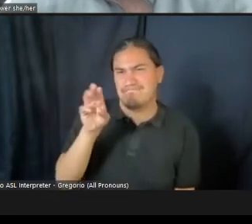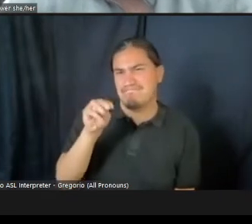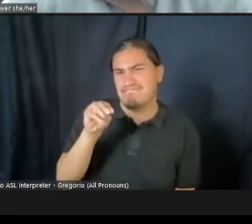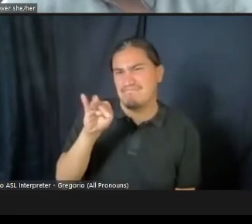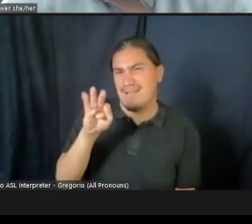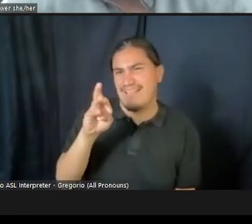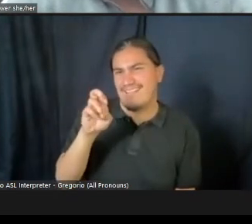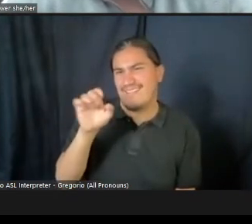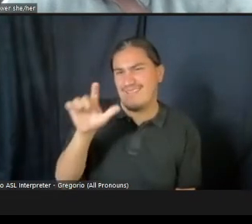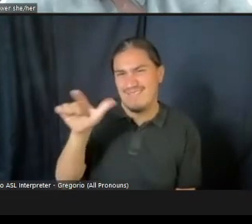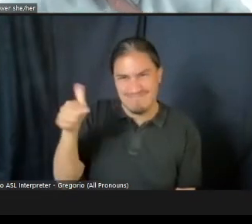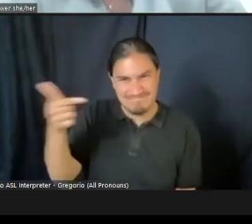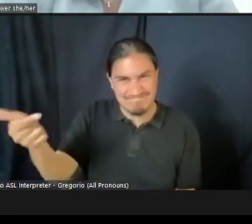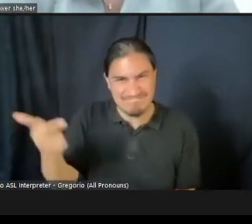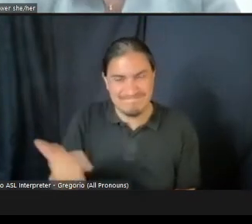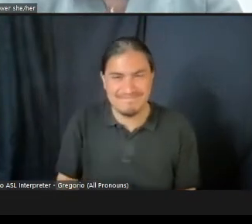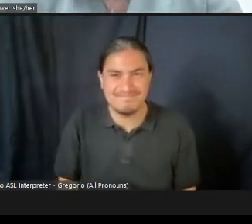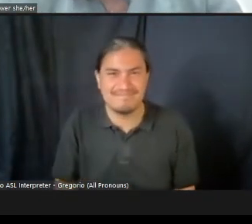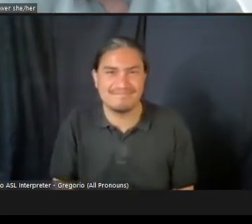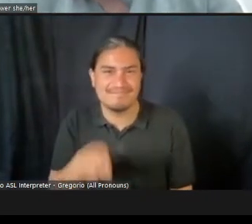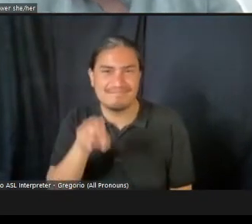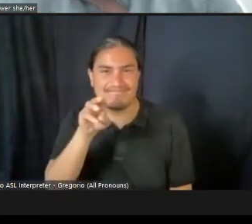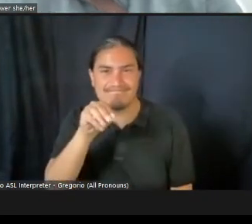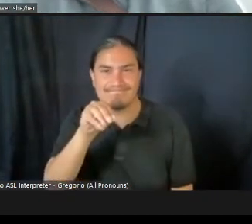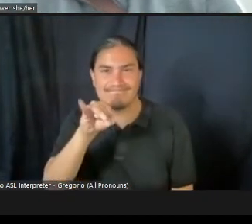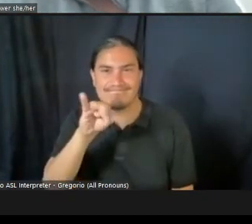mind? Thanks, Lauren.